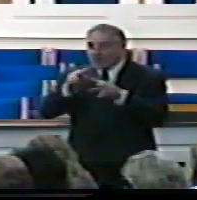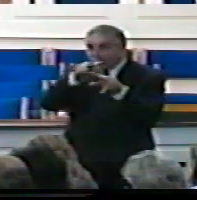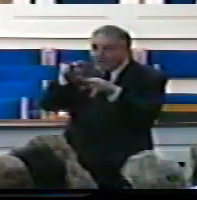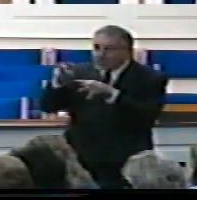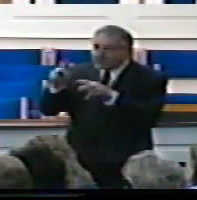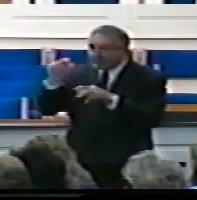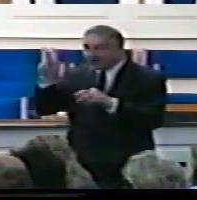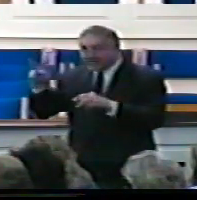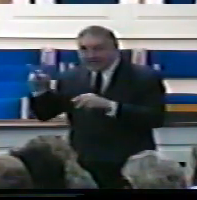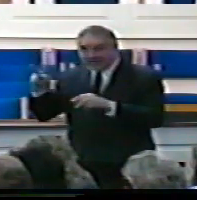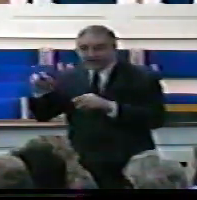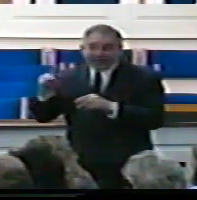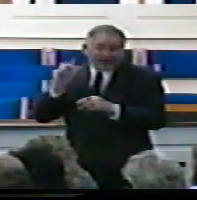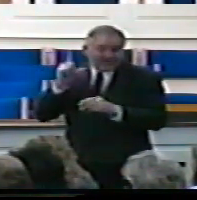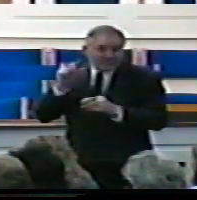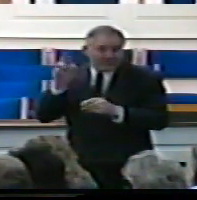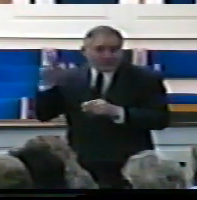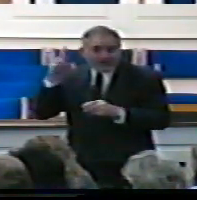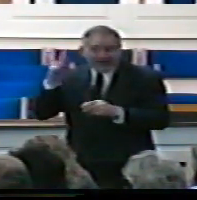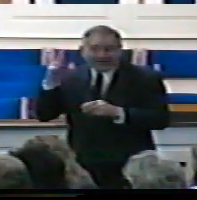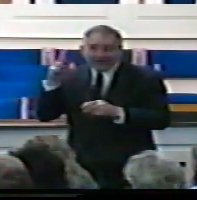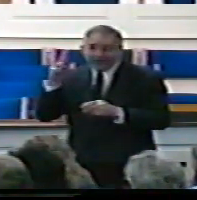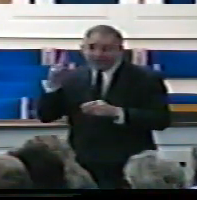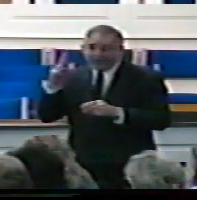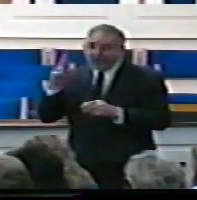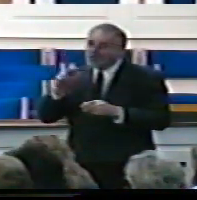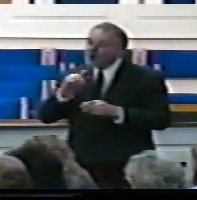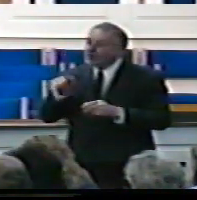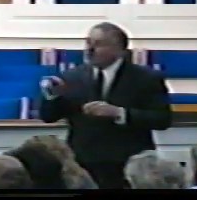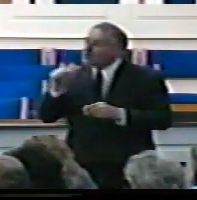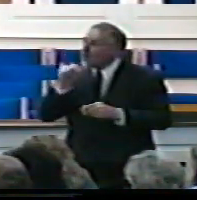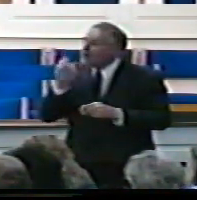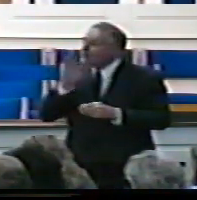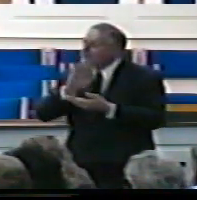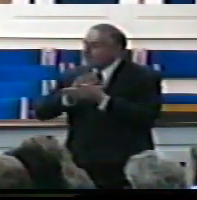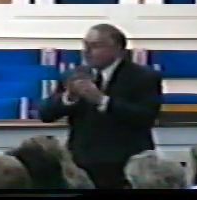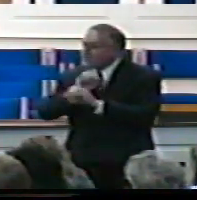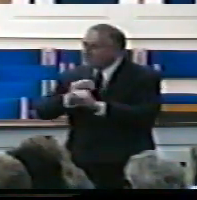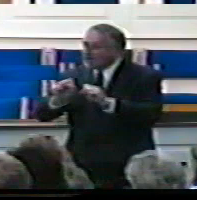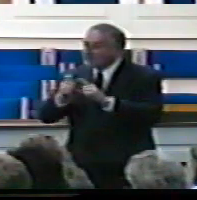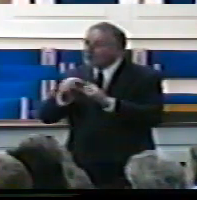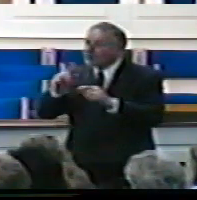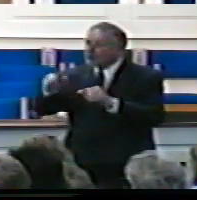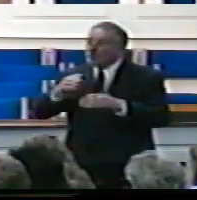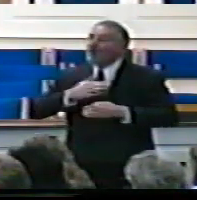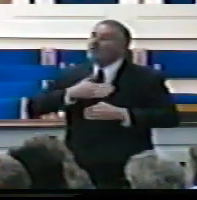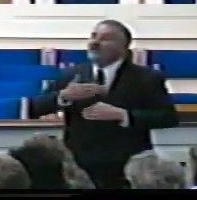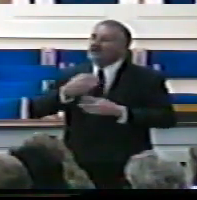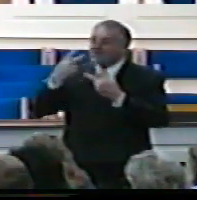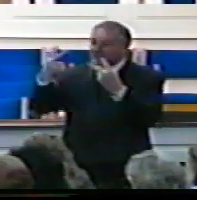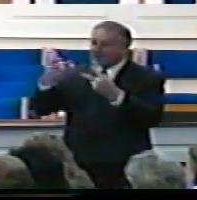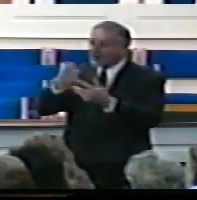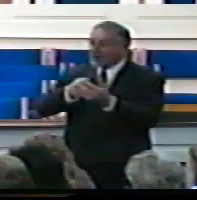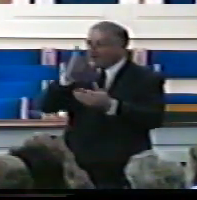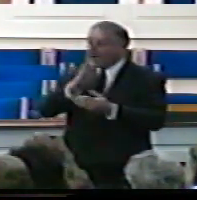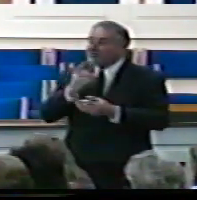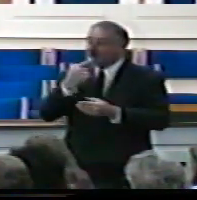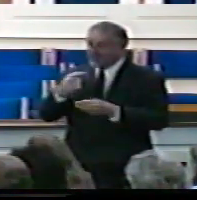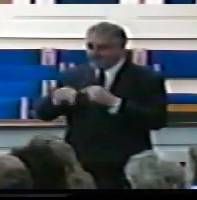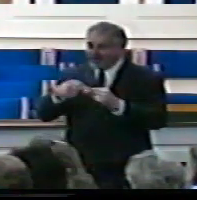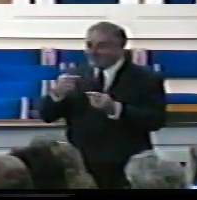listening by radio, under the sound of my voice tonight, you're not going to get saved till you're willing to receive what God has to say about